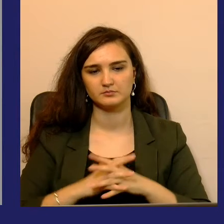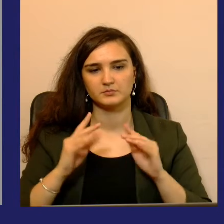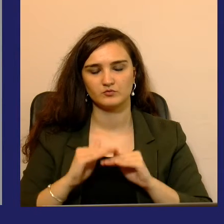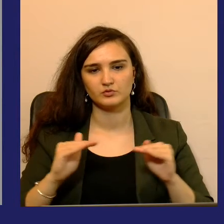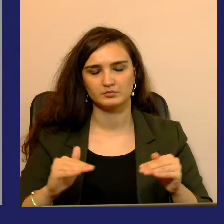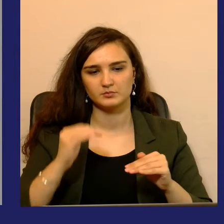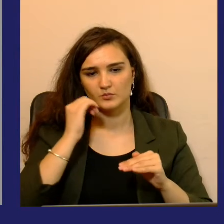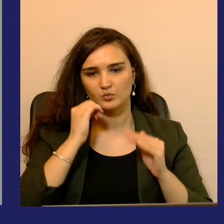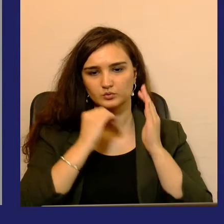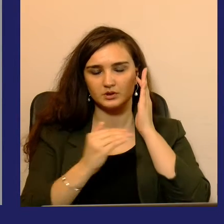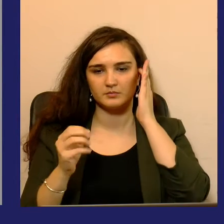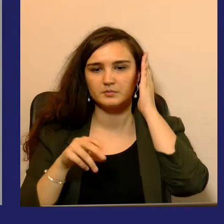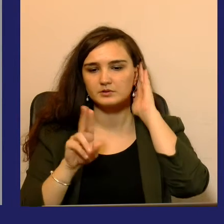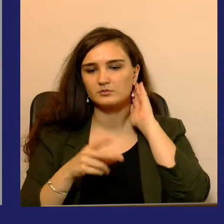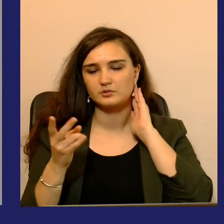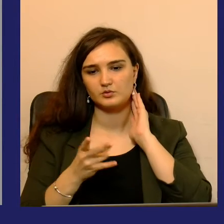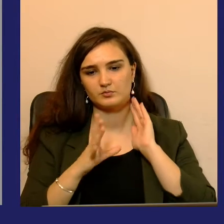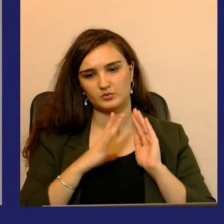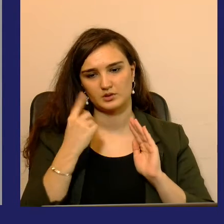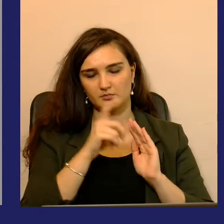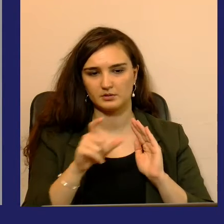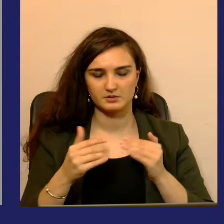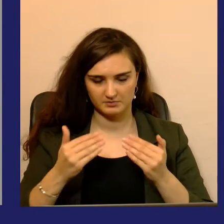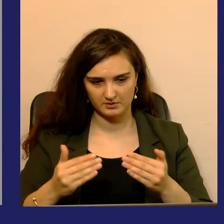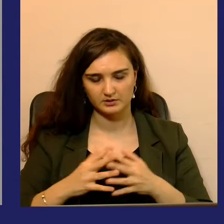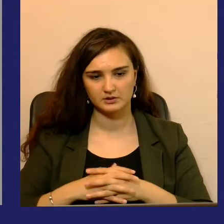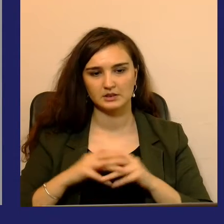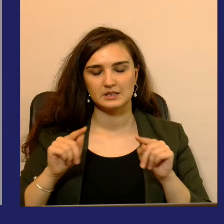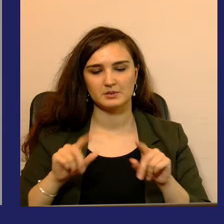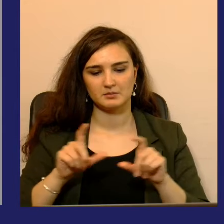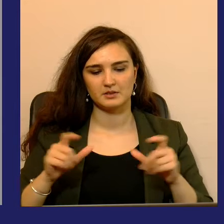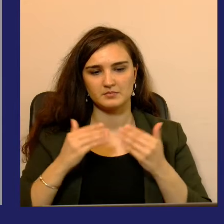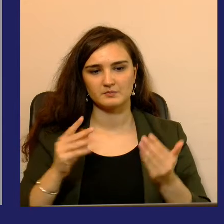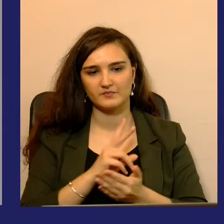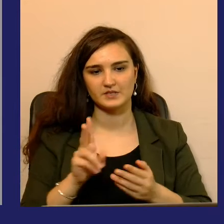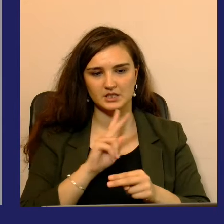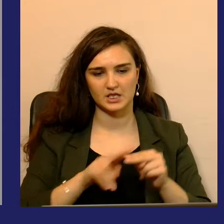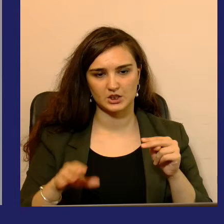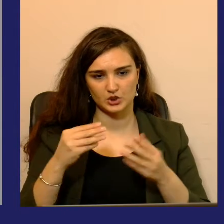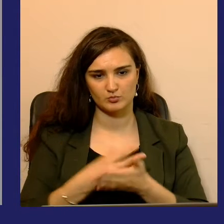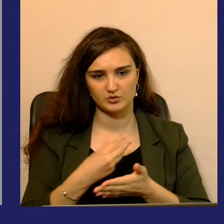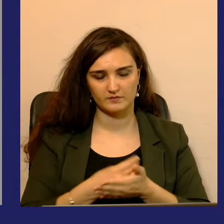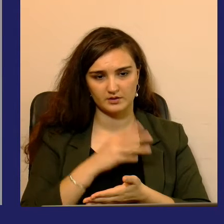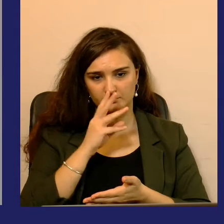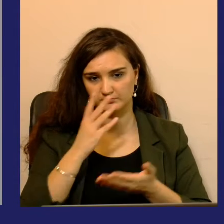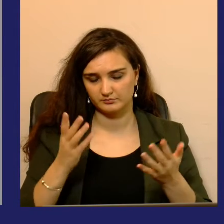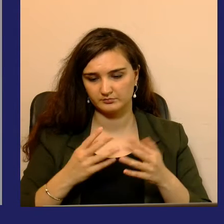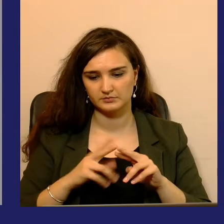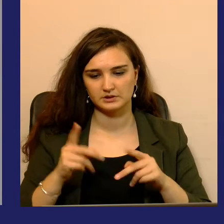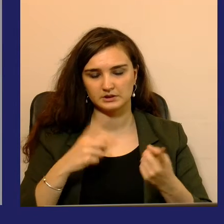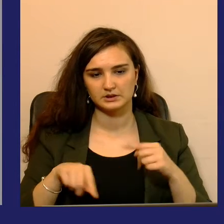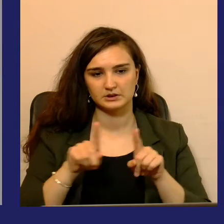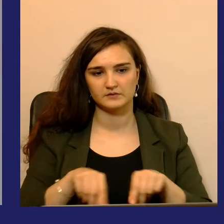needs, and individuals that have lost their sources of income, as well as for businesses that have